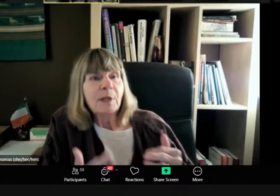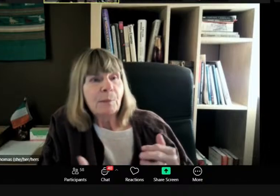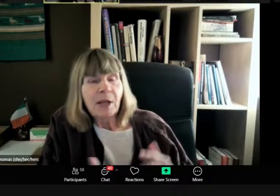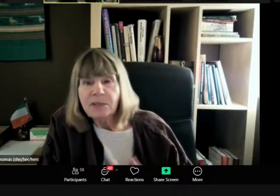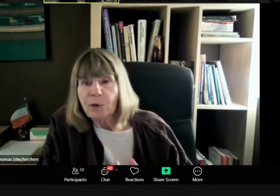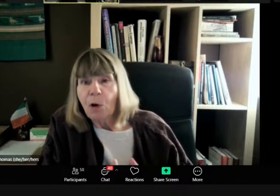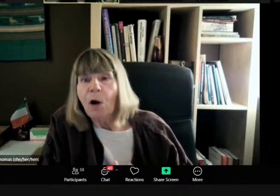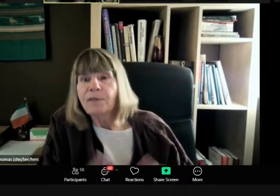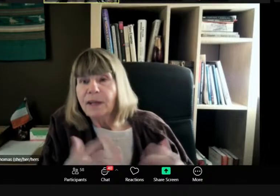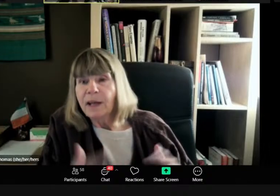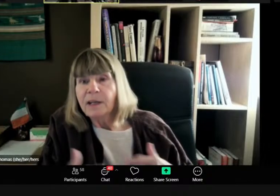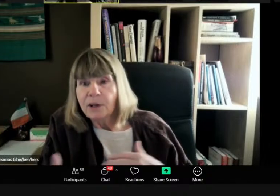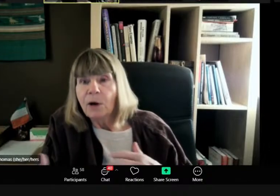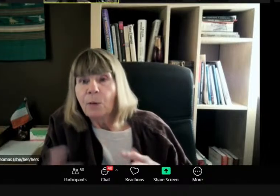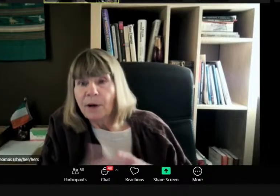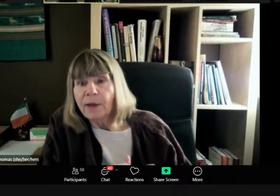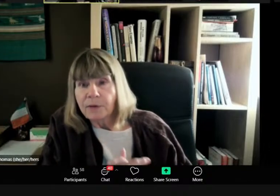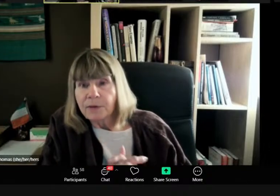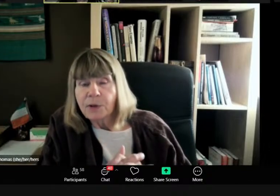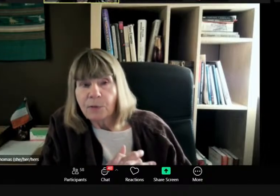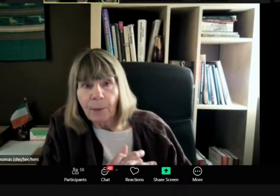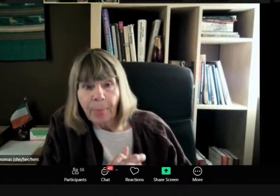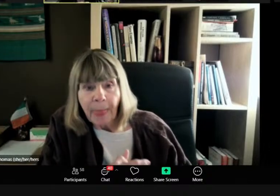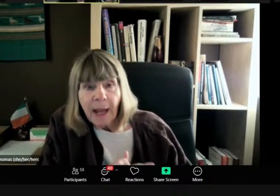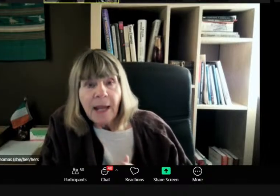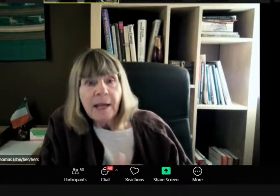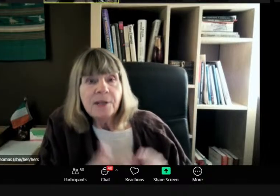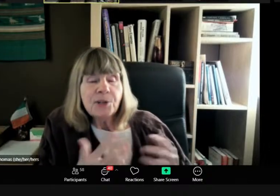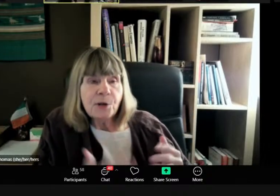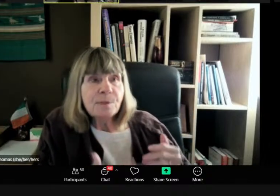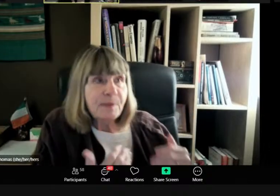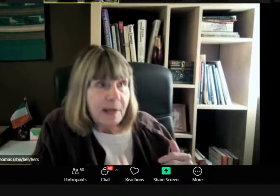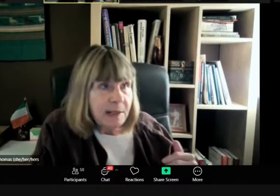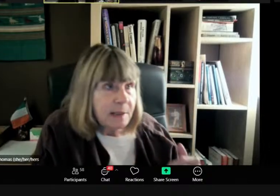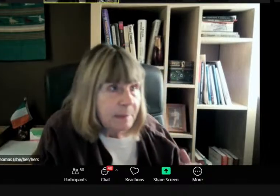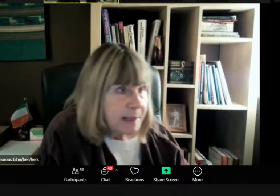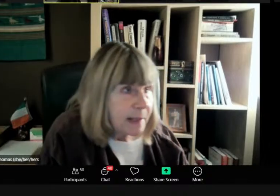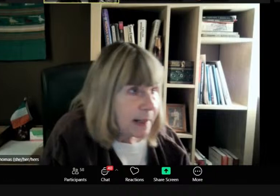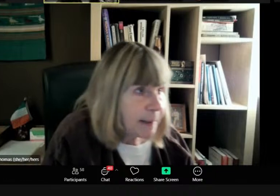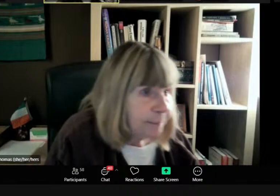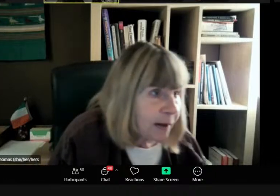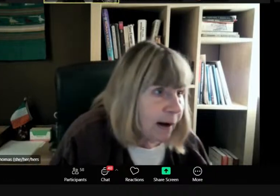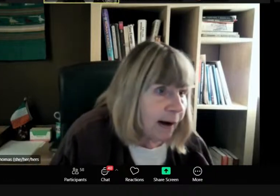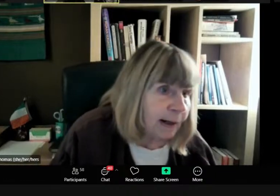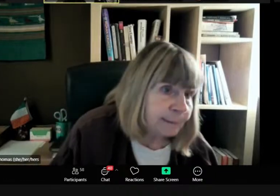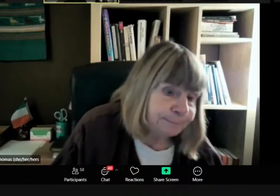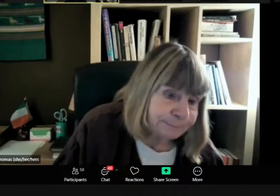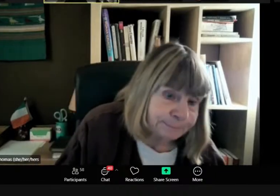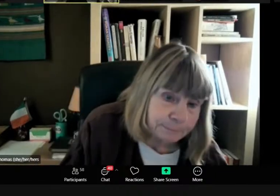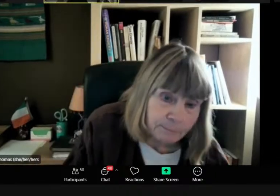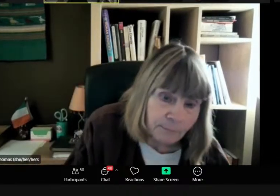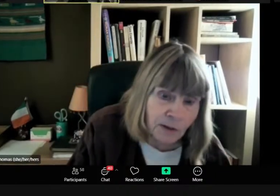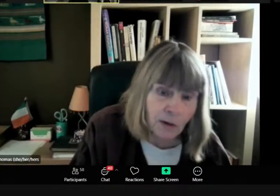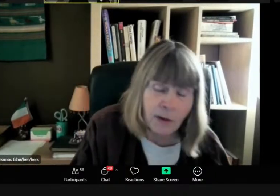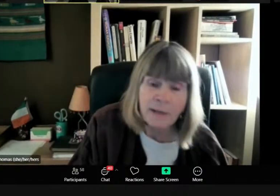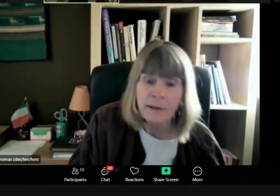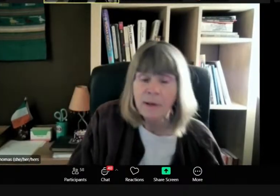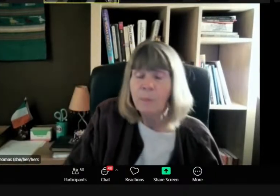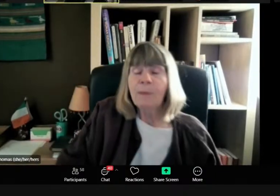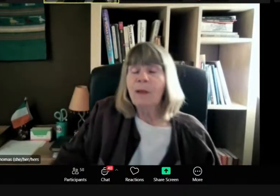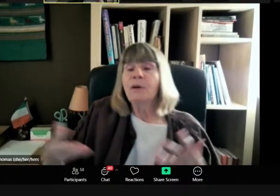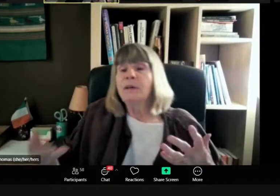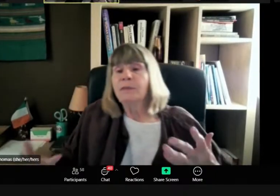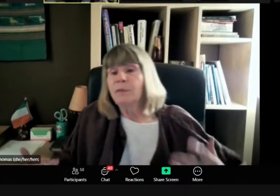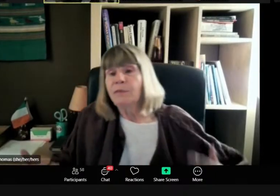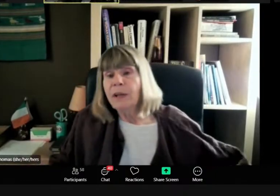in a public place for coffee, getting to know one another, and so forth. In terms of intimacy, and